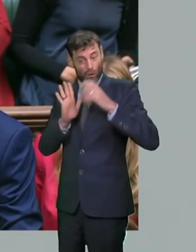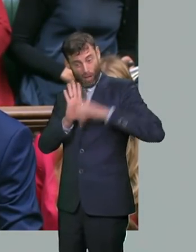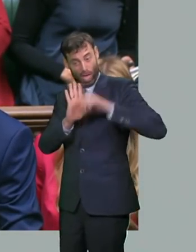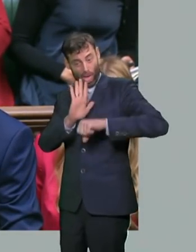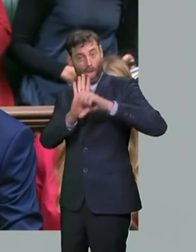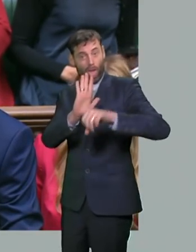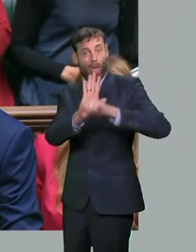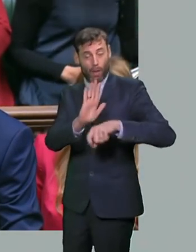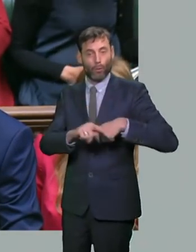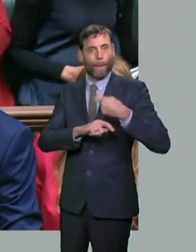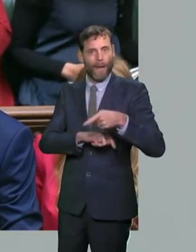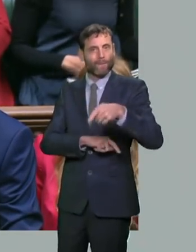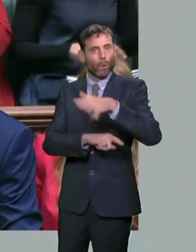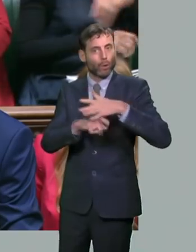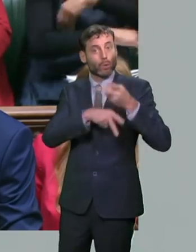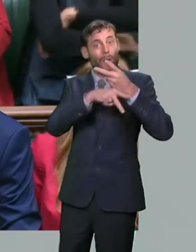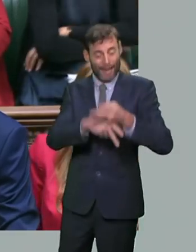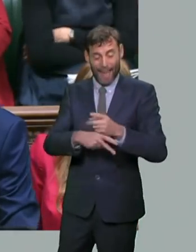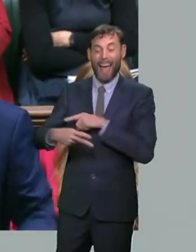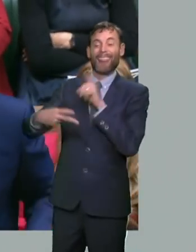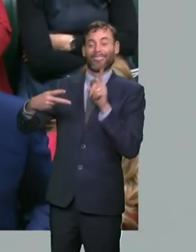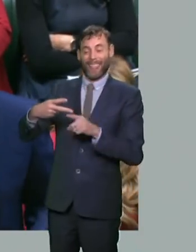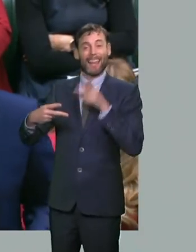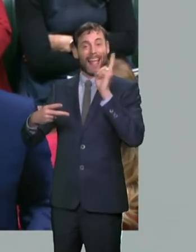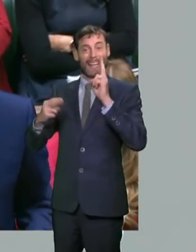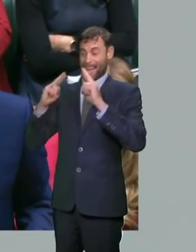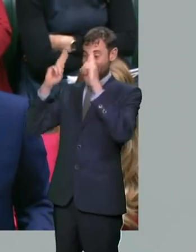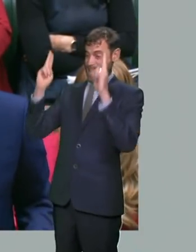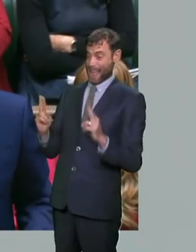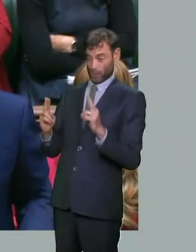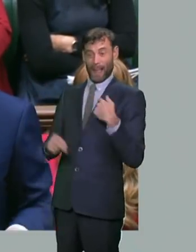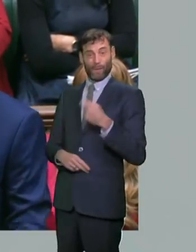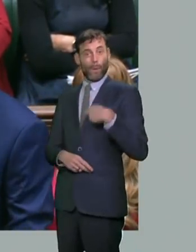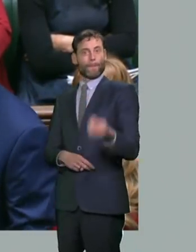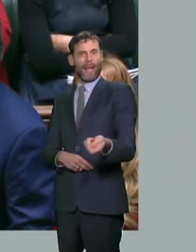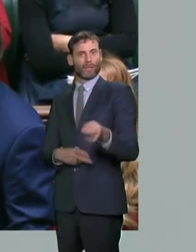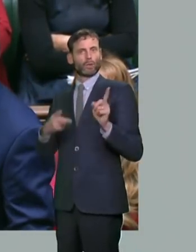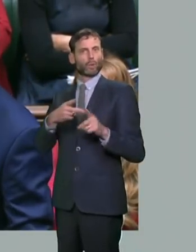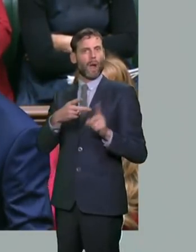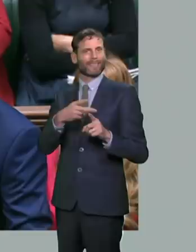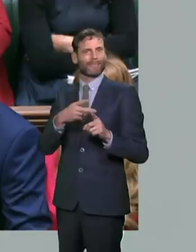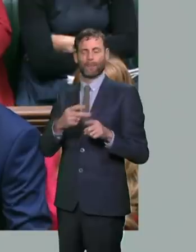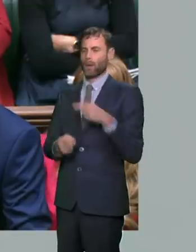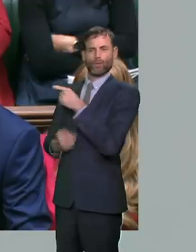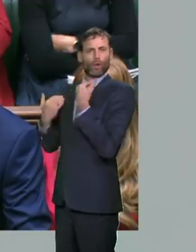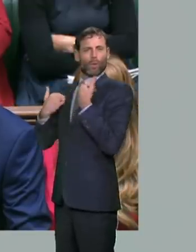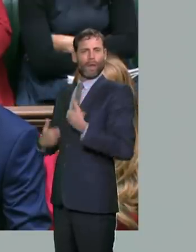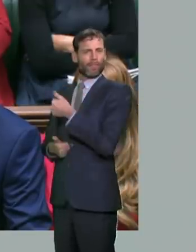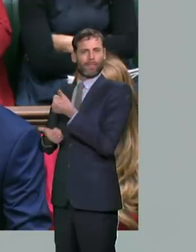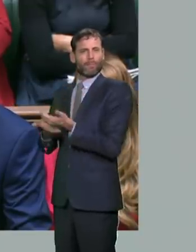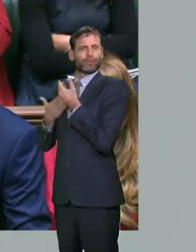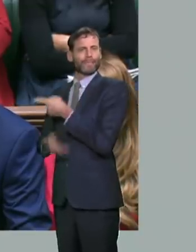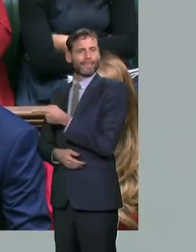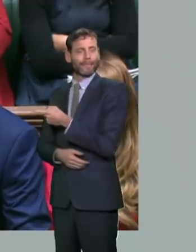more tax in national insurance, whilst those living off wealth are protected. And then when they retire, Mr. Speaker,